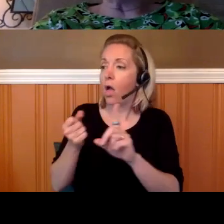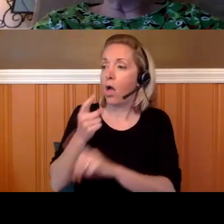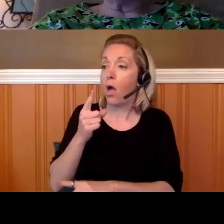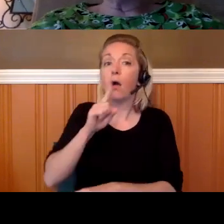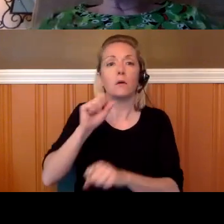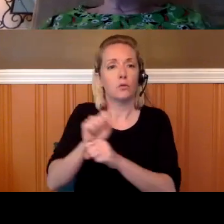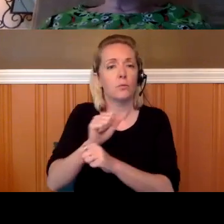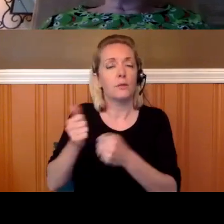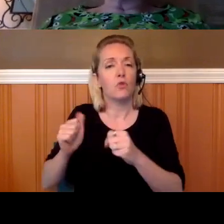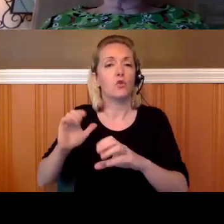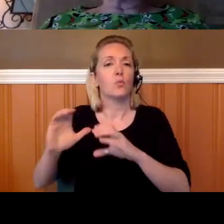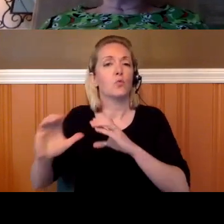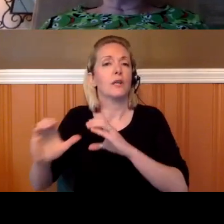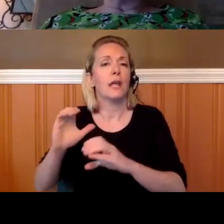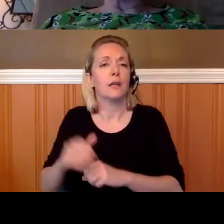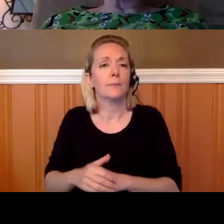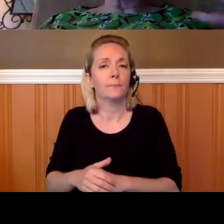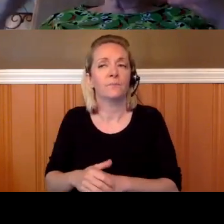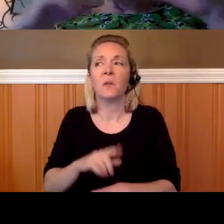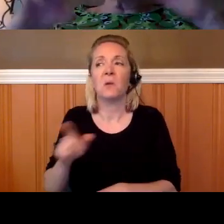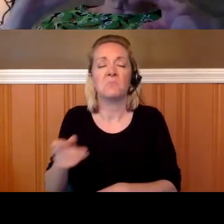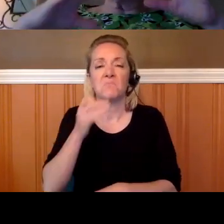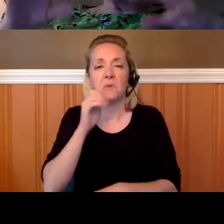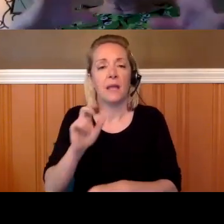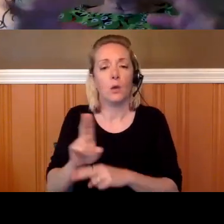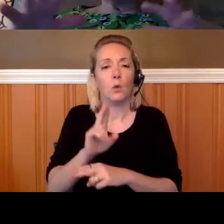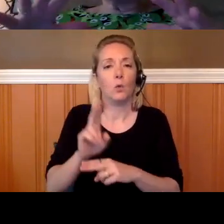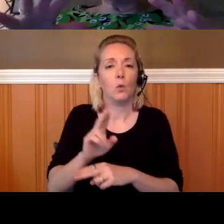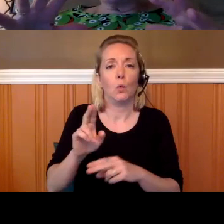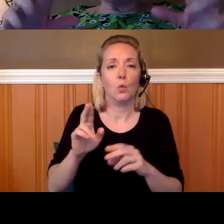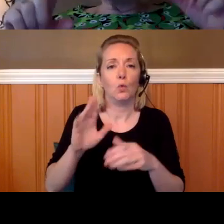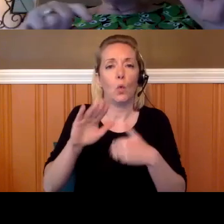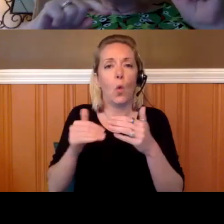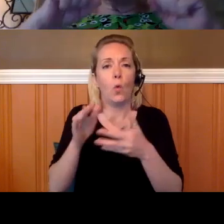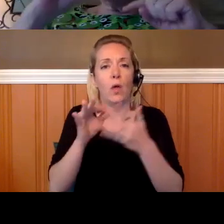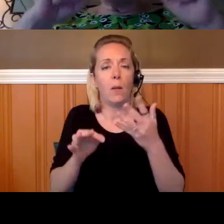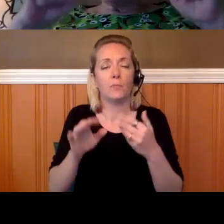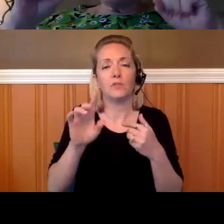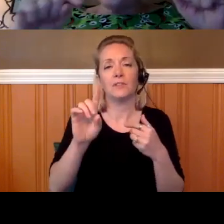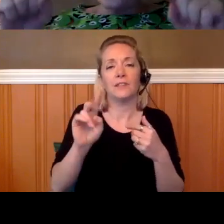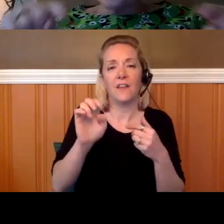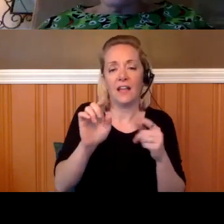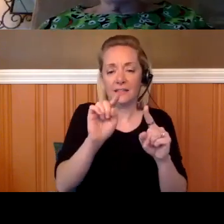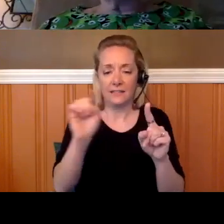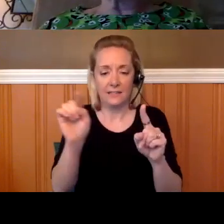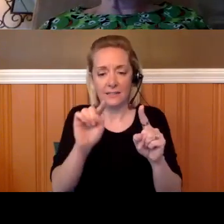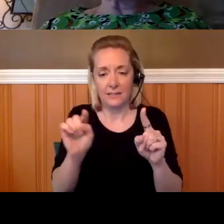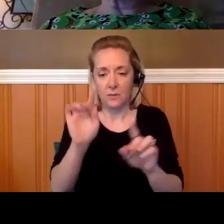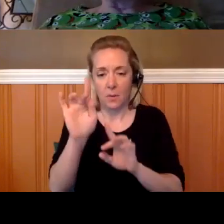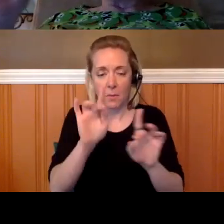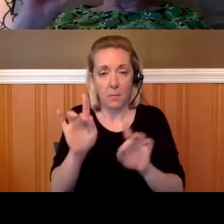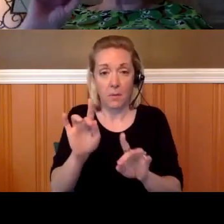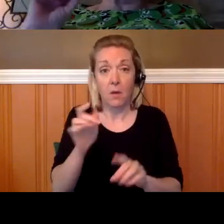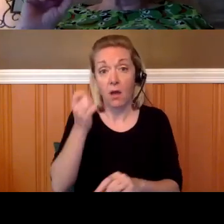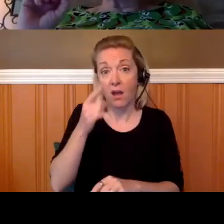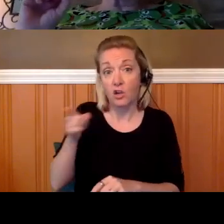me. But she knows how to manipulate her device and figure out how to say. And this is a child that